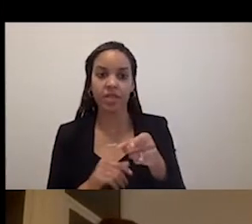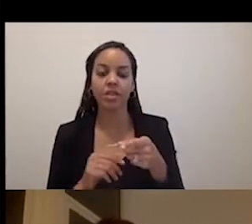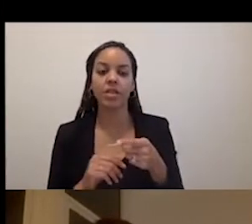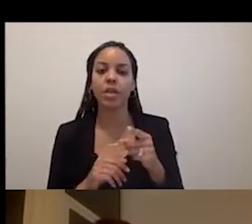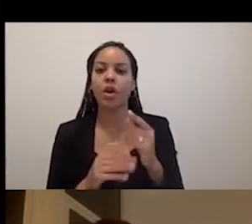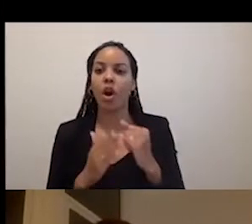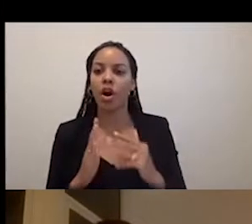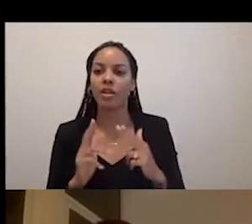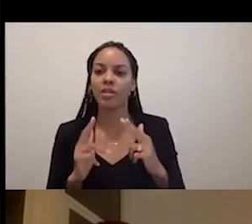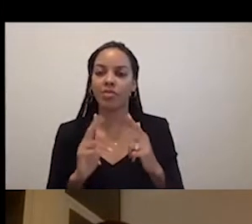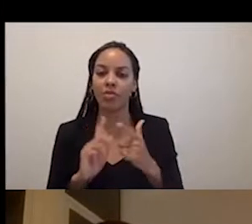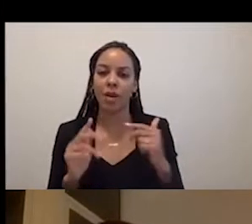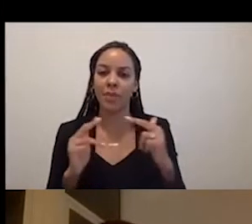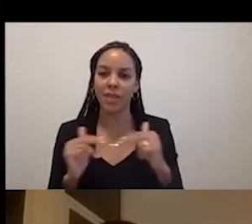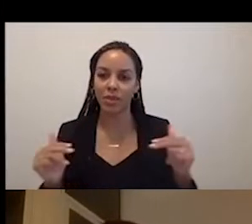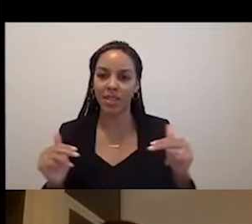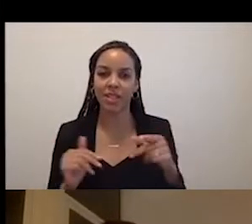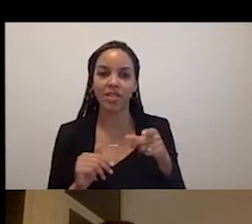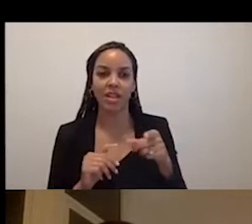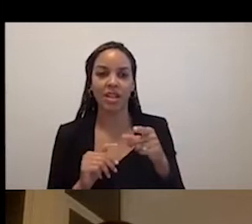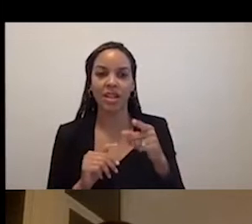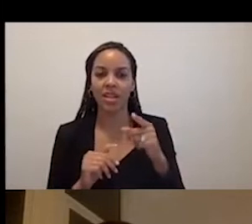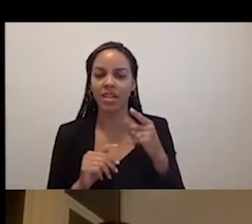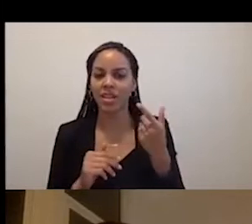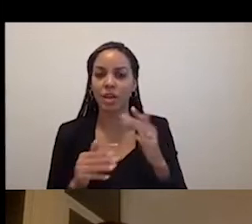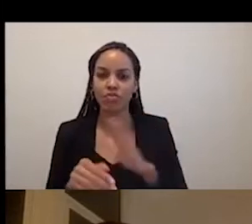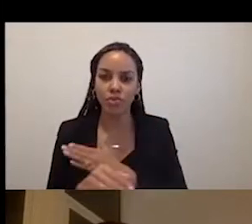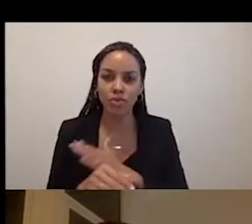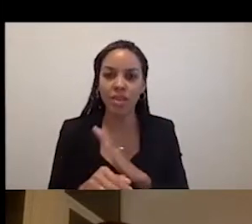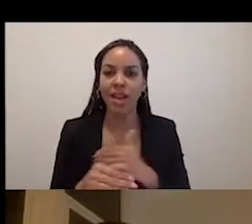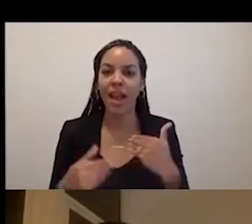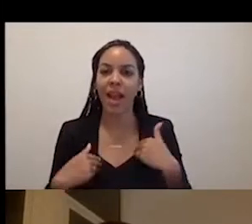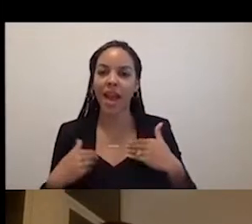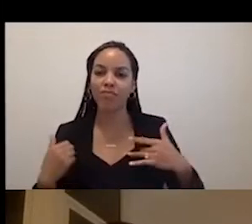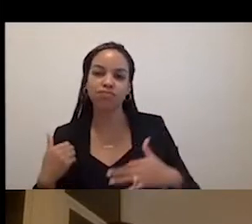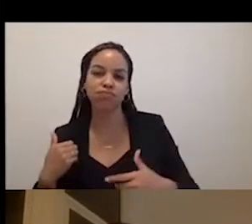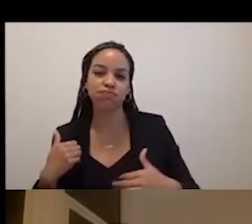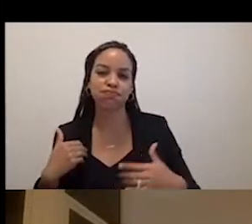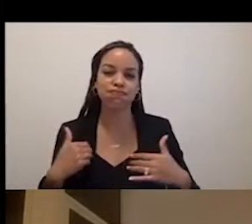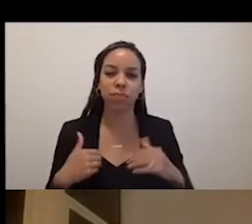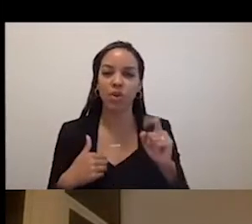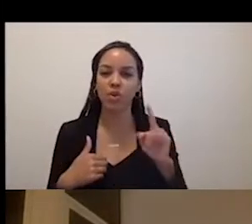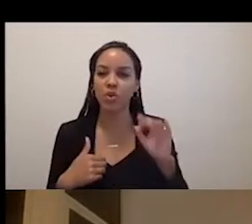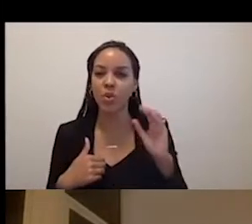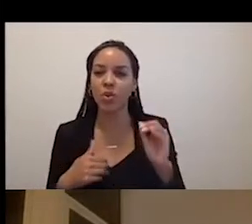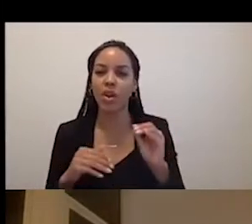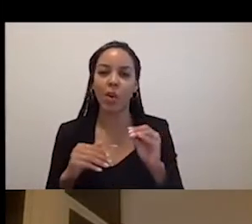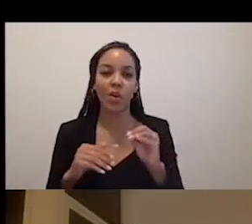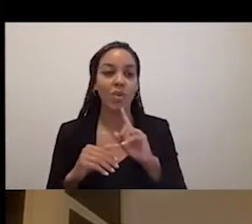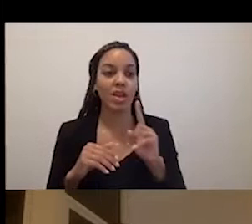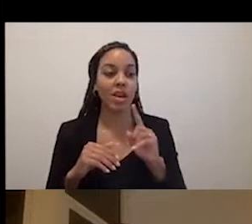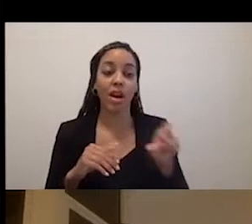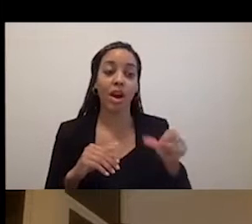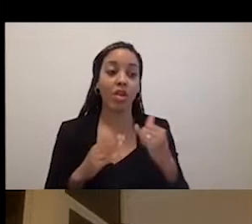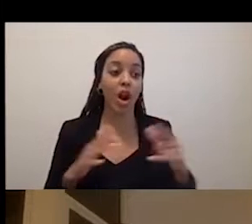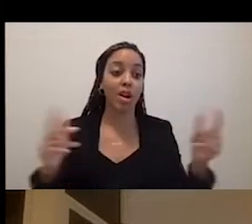developing electronics and music and jamming, a jam station in his studio, which then extended to a lot of other artists getting involved.